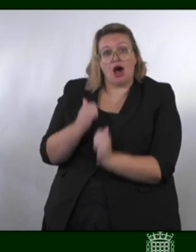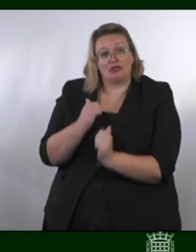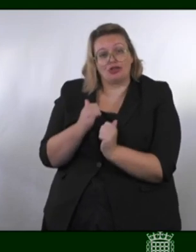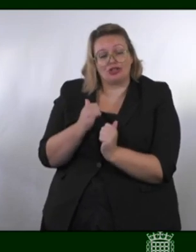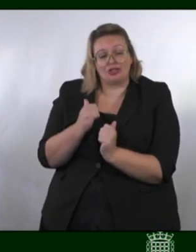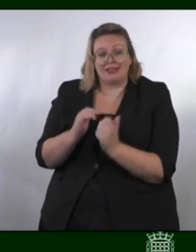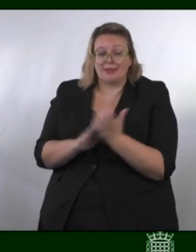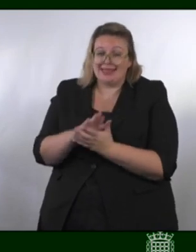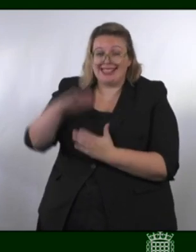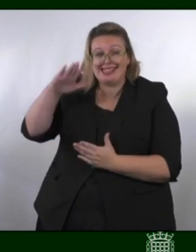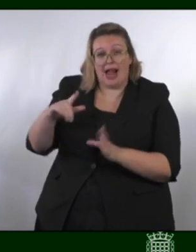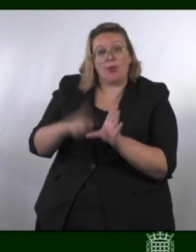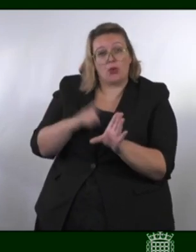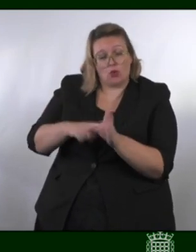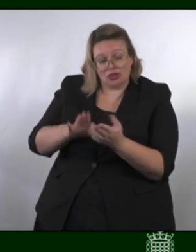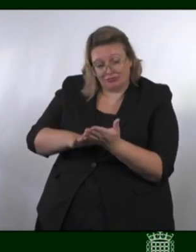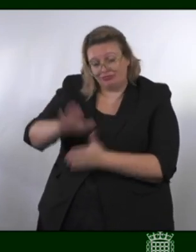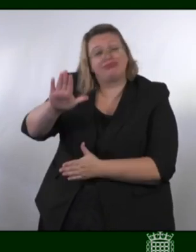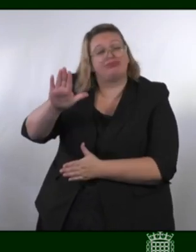Yorkshire continuing to grow.